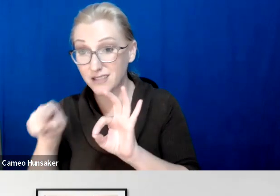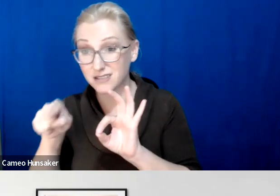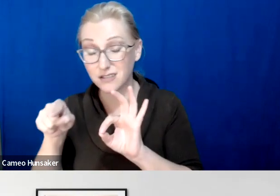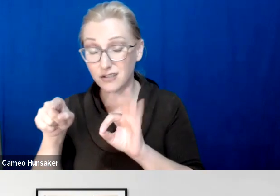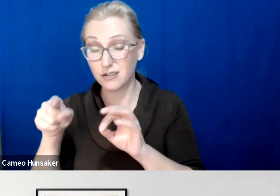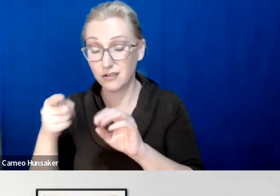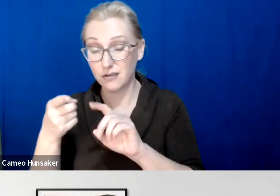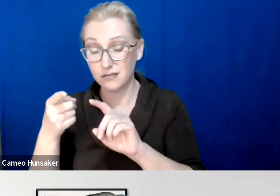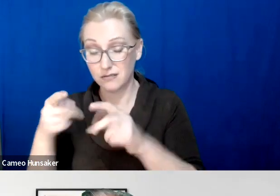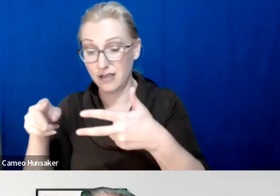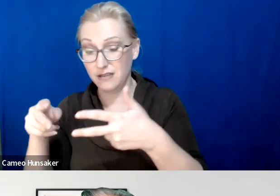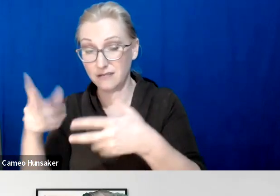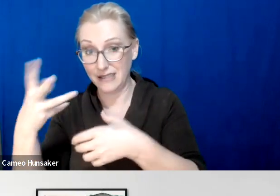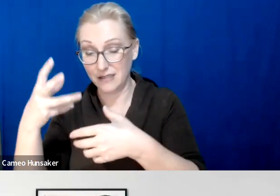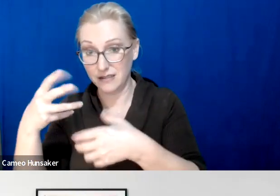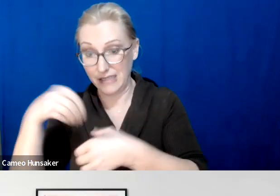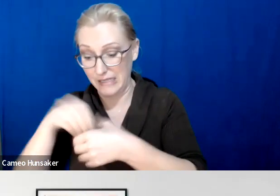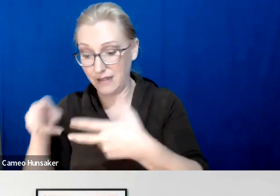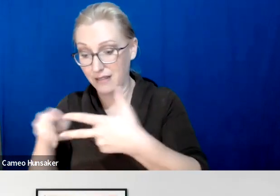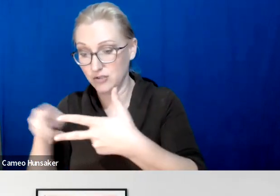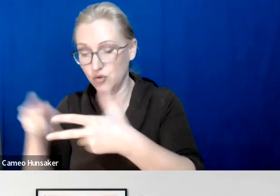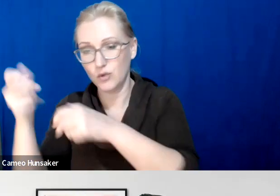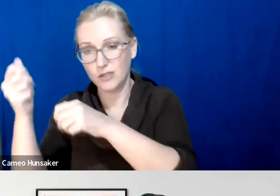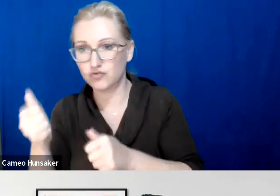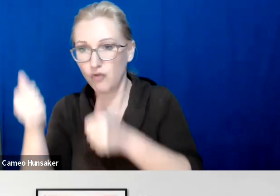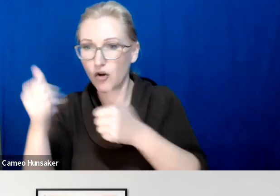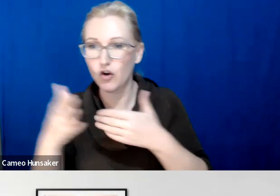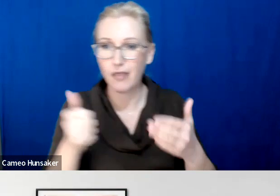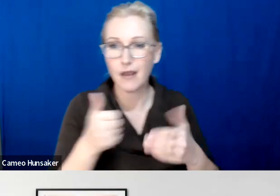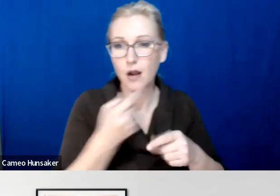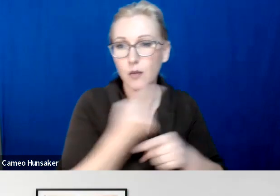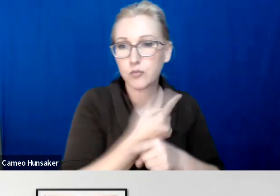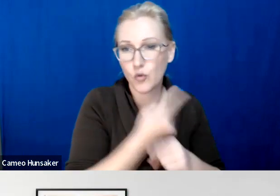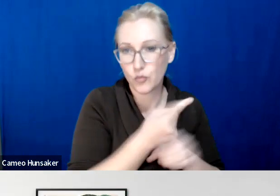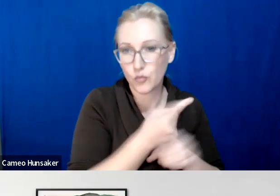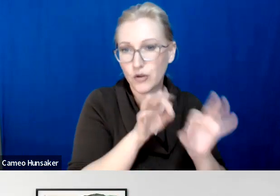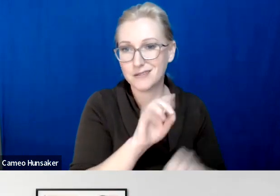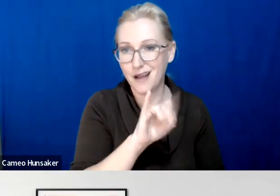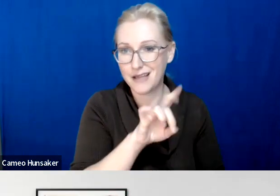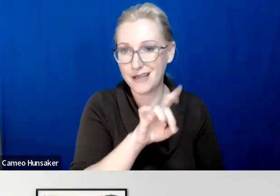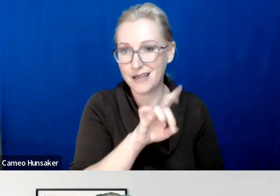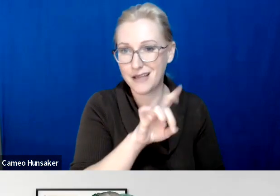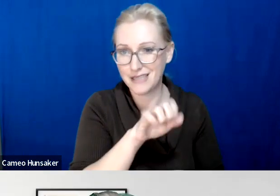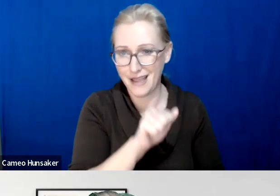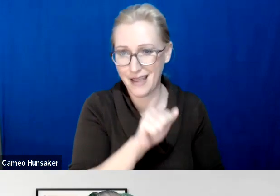IDEA or from ADA and 504 is stronger than the appropriate phrase from IDEA. I hope that helps.